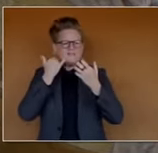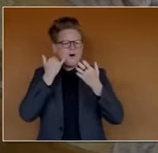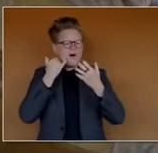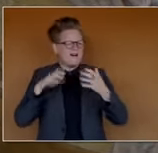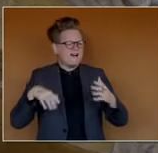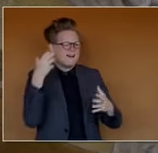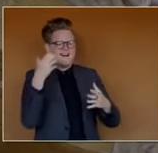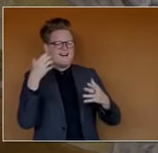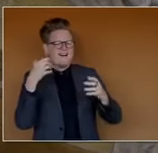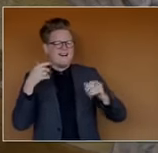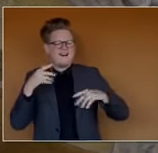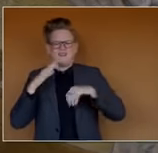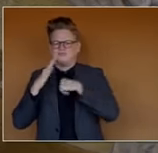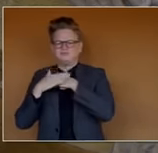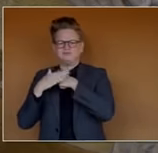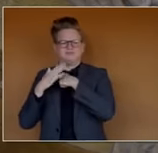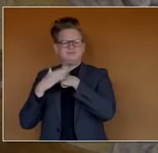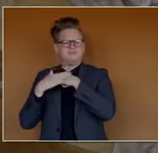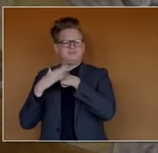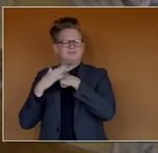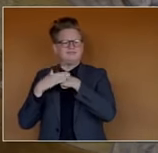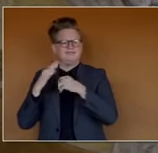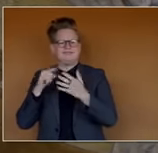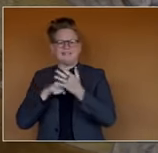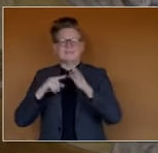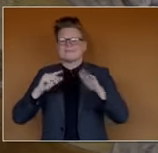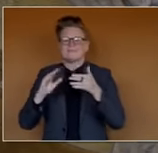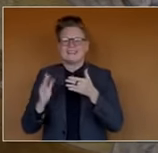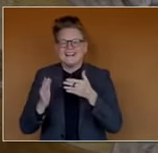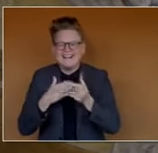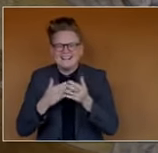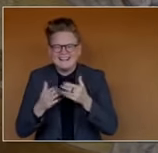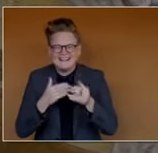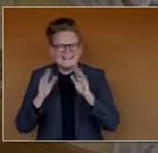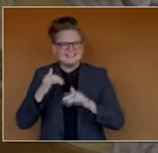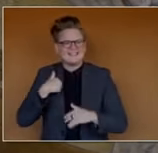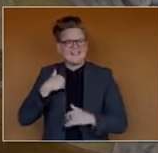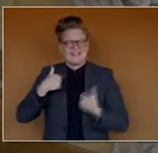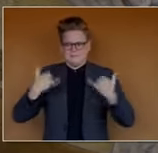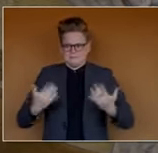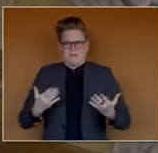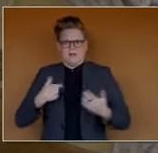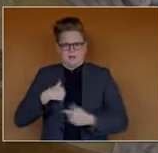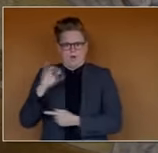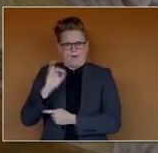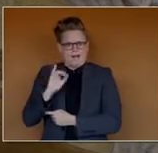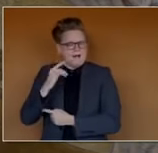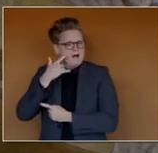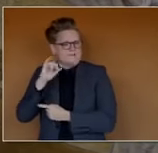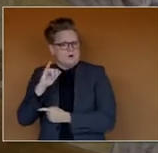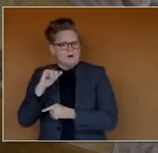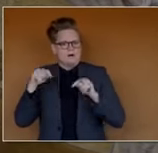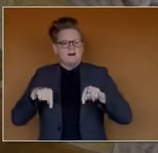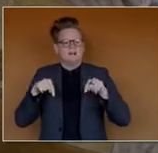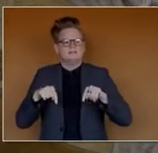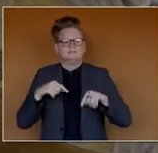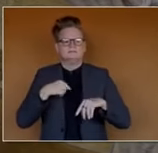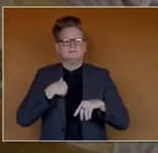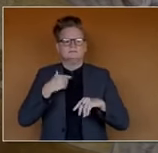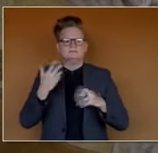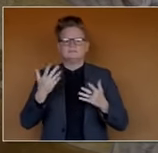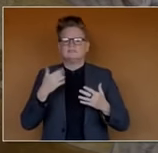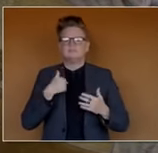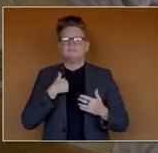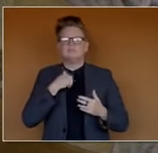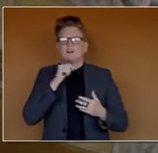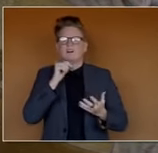I love saying Oakland, California is the most unapologetic sanctuary city in America.